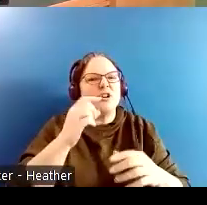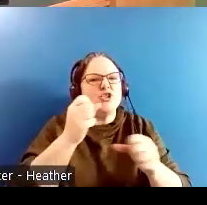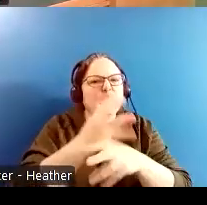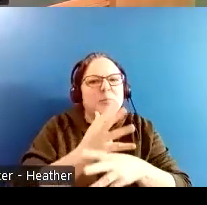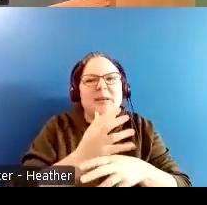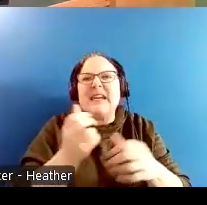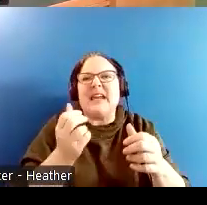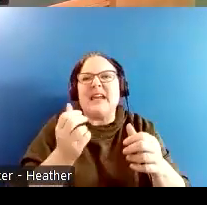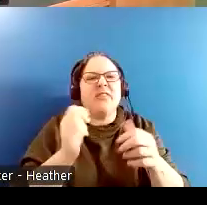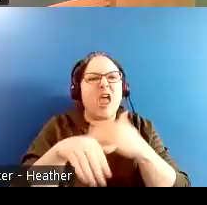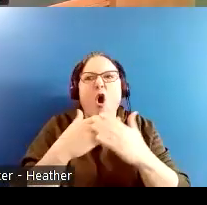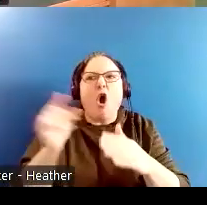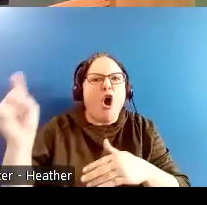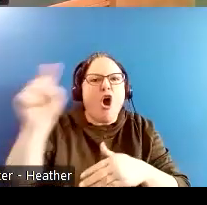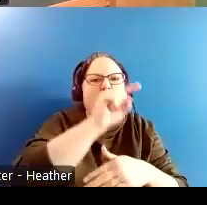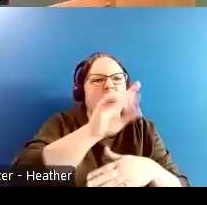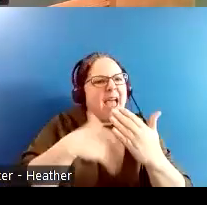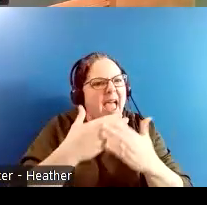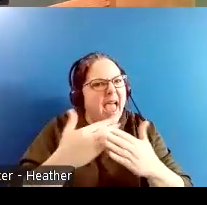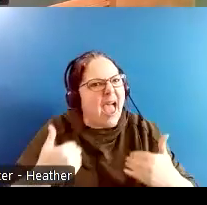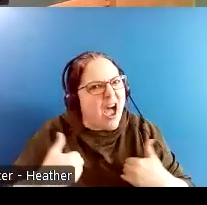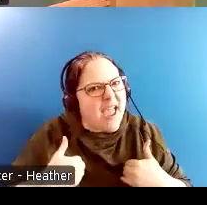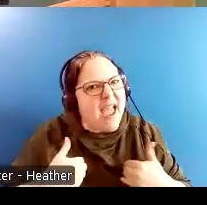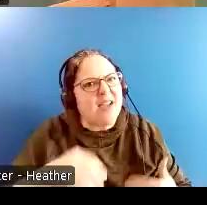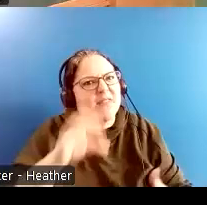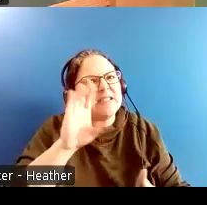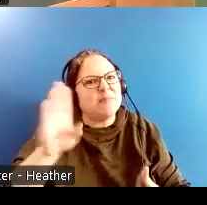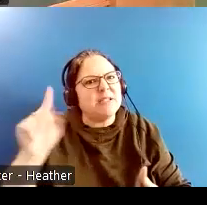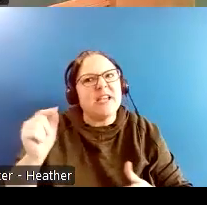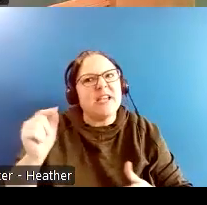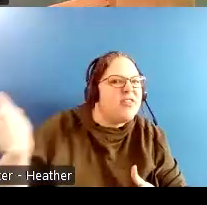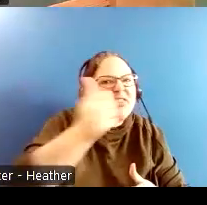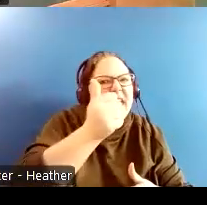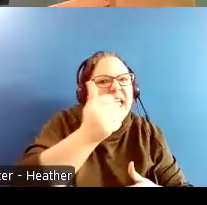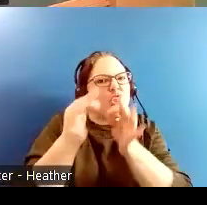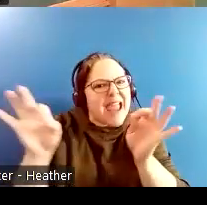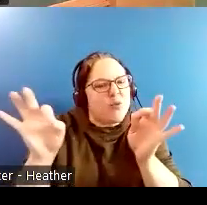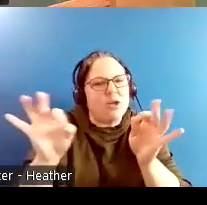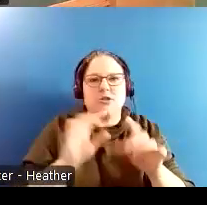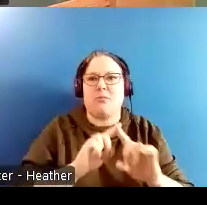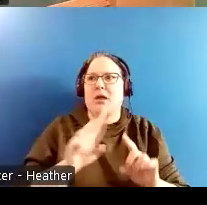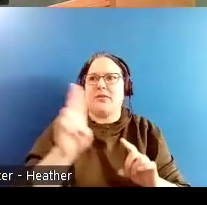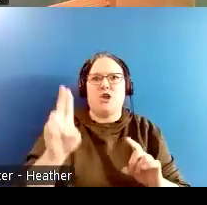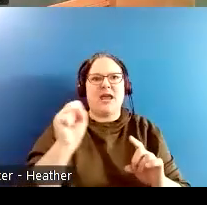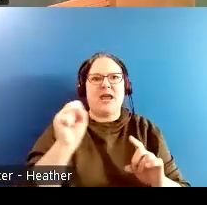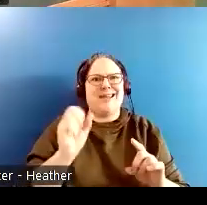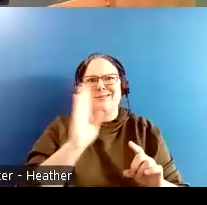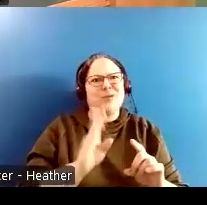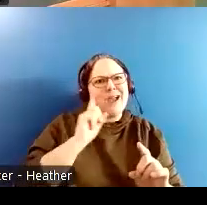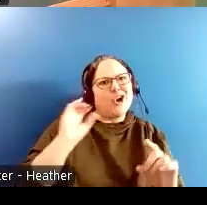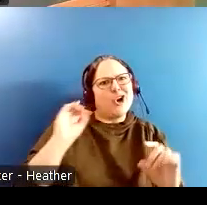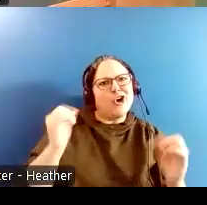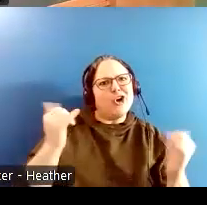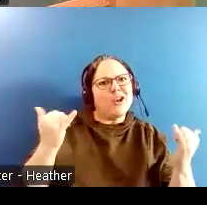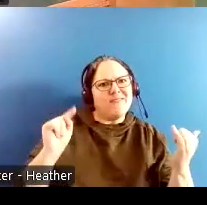localized versions of computerized CBT in their own languages. But in the United States, almost no one heard of these.